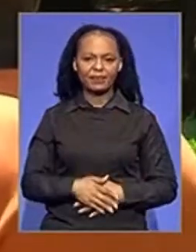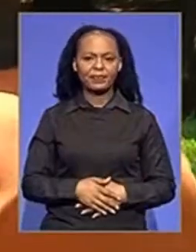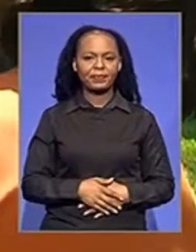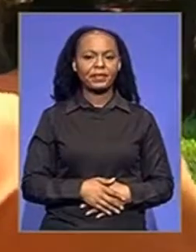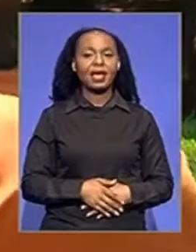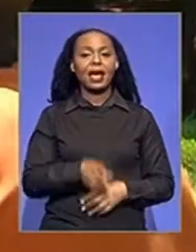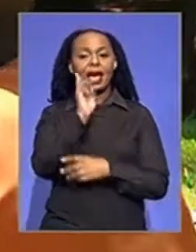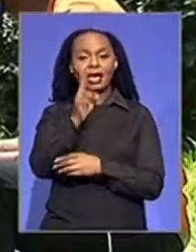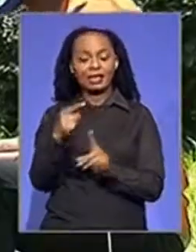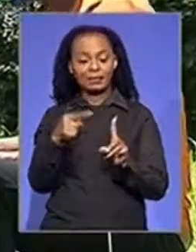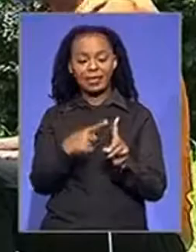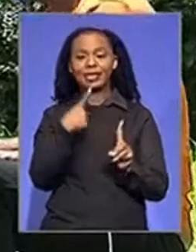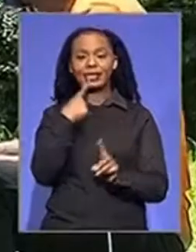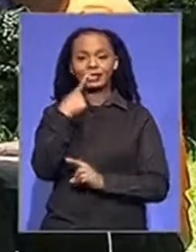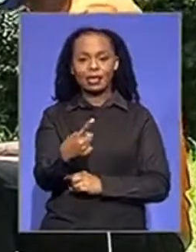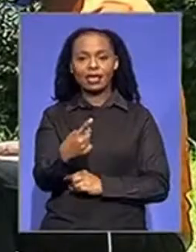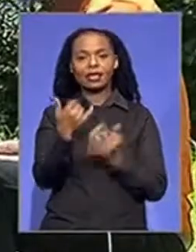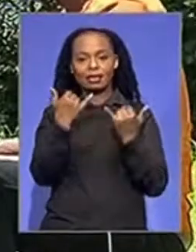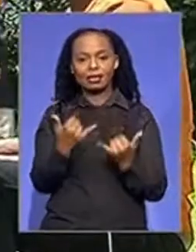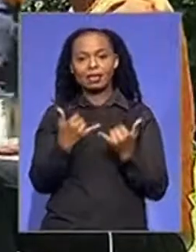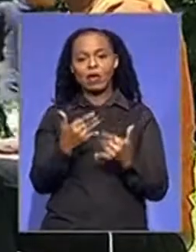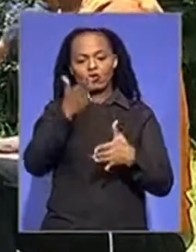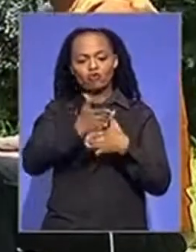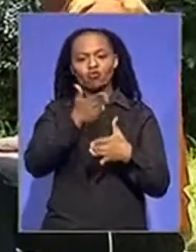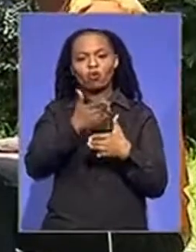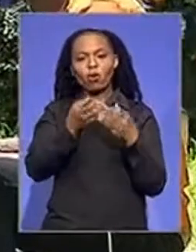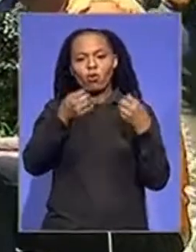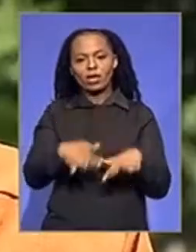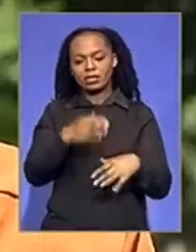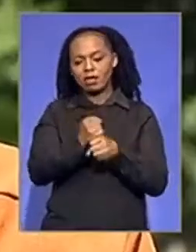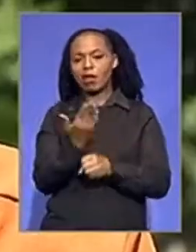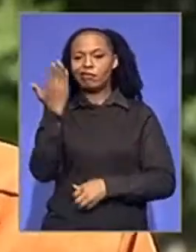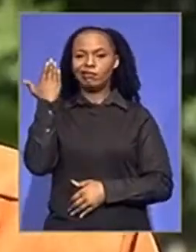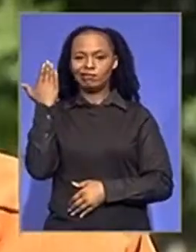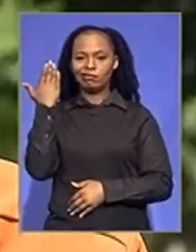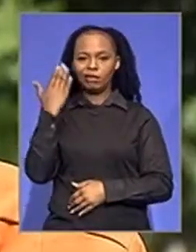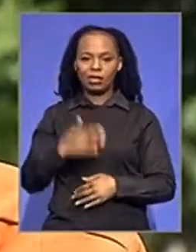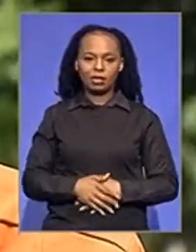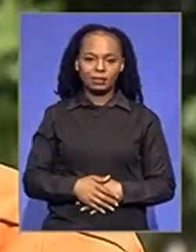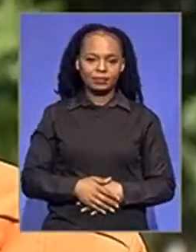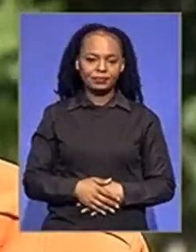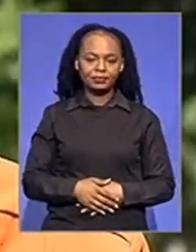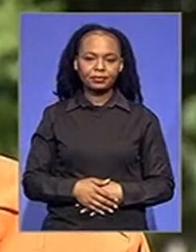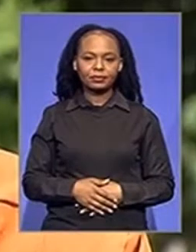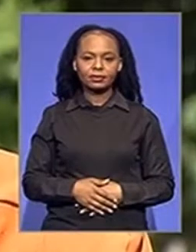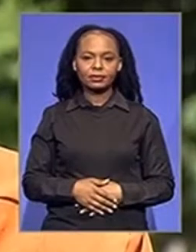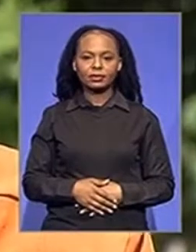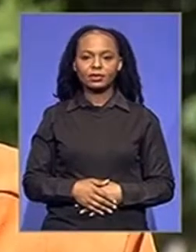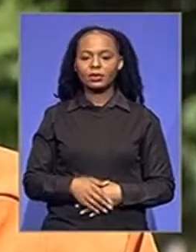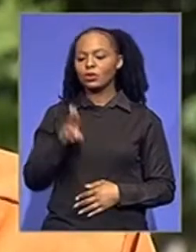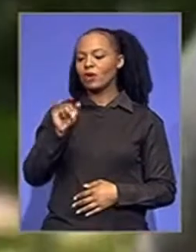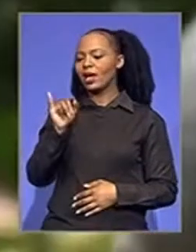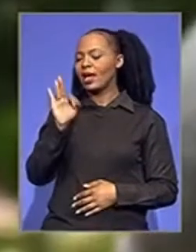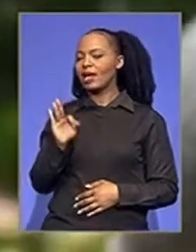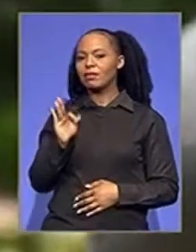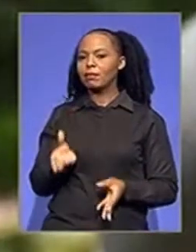bjengwe gape ke gore o latlhegetšwe ke mošomo ngwageng wa go feta. We're deducting like UIF, so those stuffs.